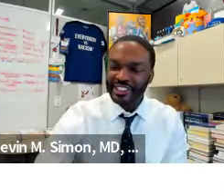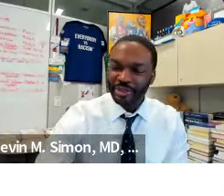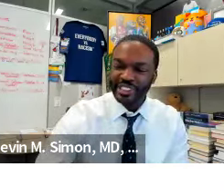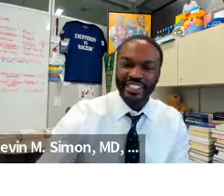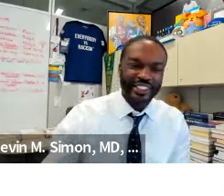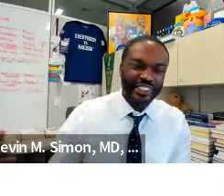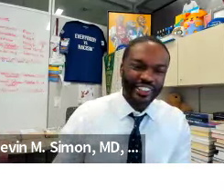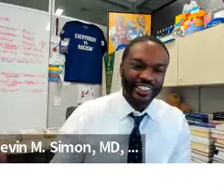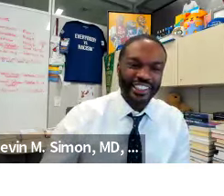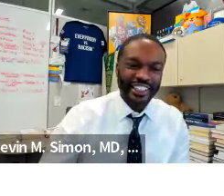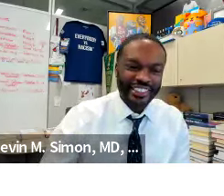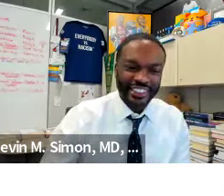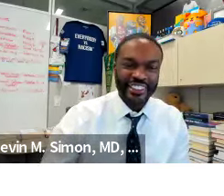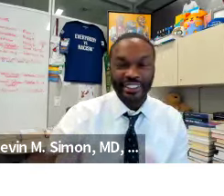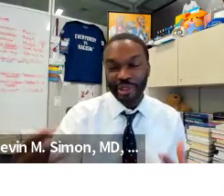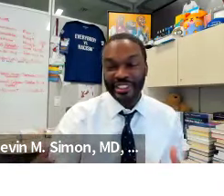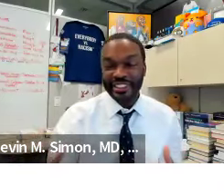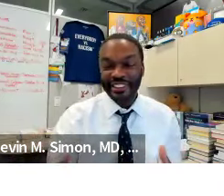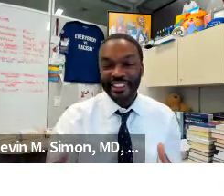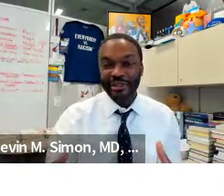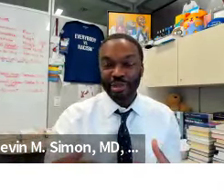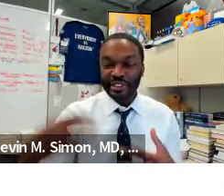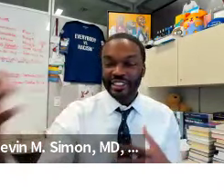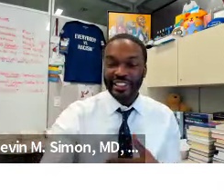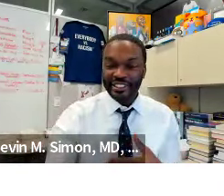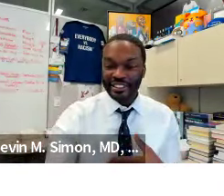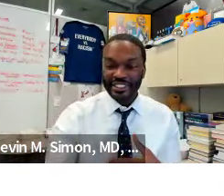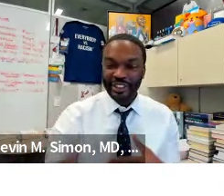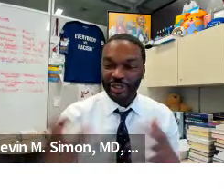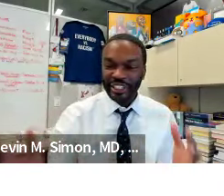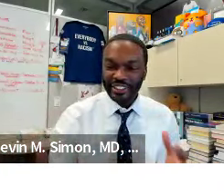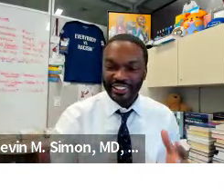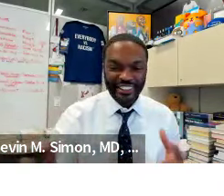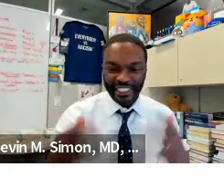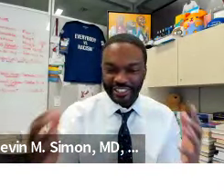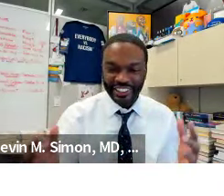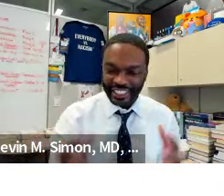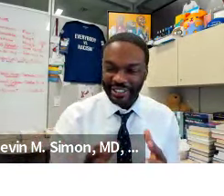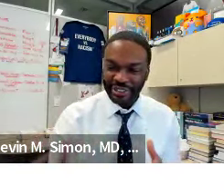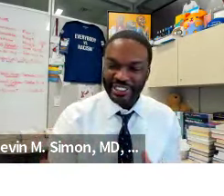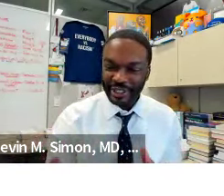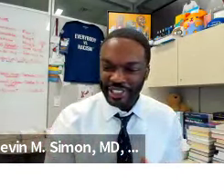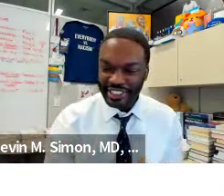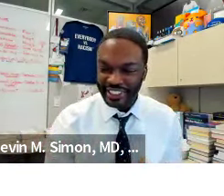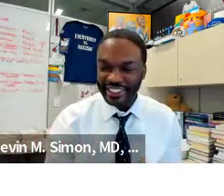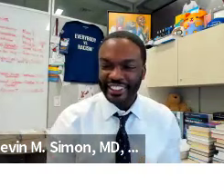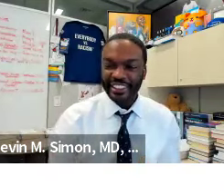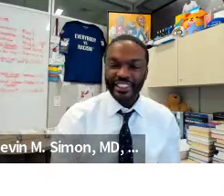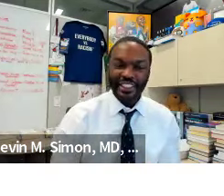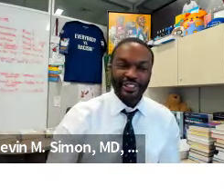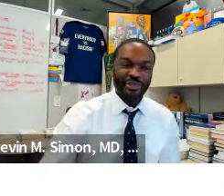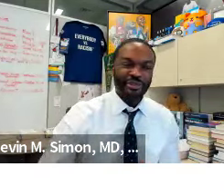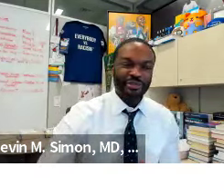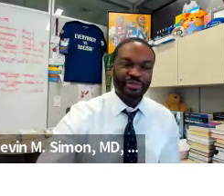chatty so much that it actually, the person blurts out answers. It's like, oh, wait, Kevin, I didn't even finish the question yet.